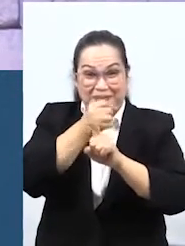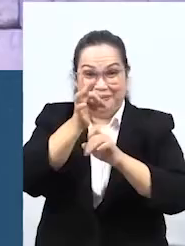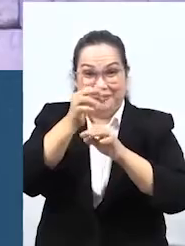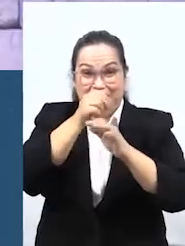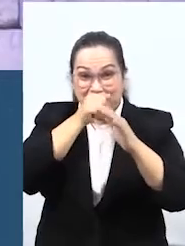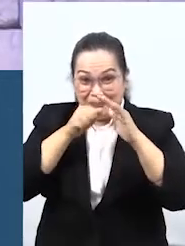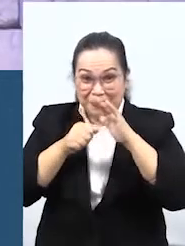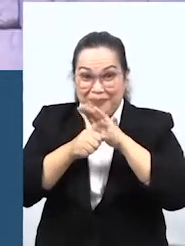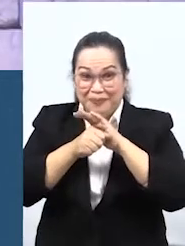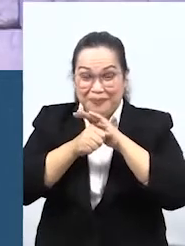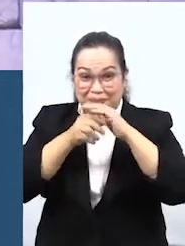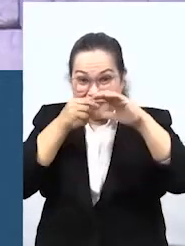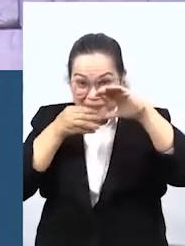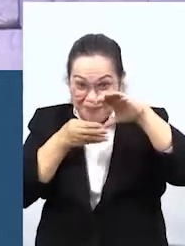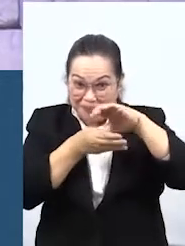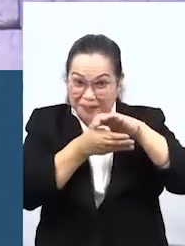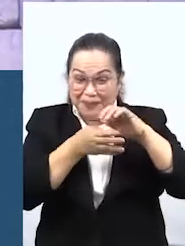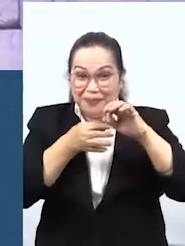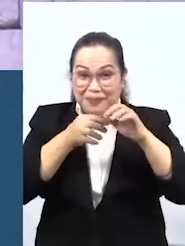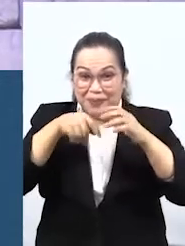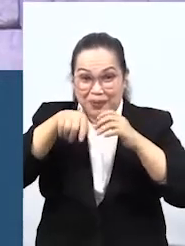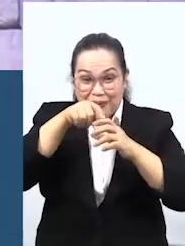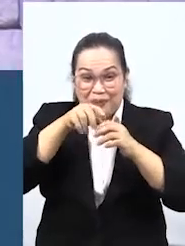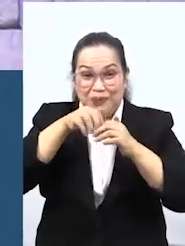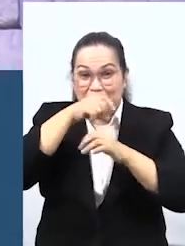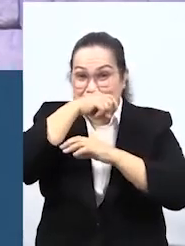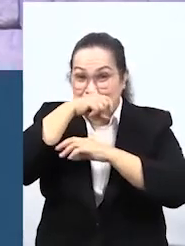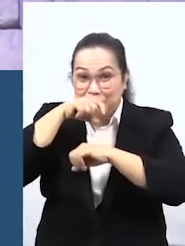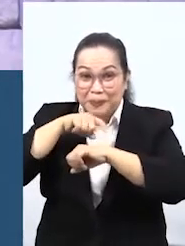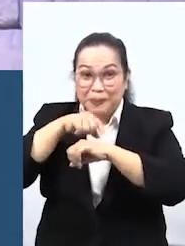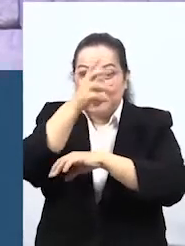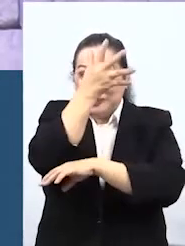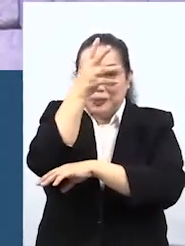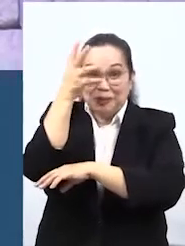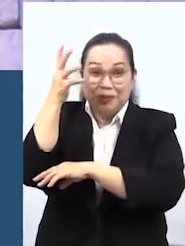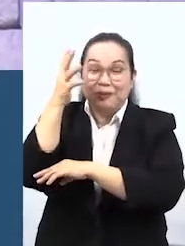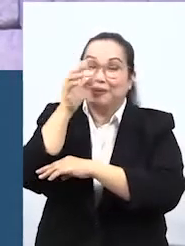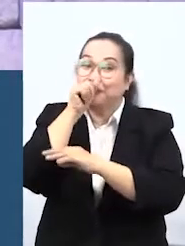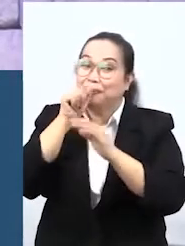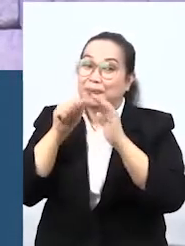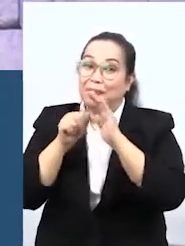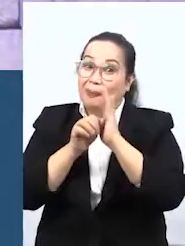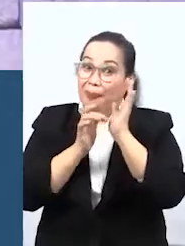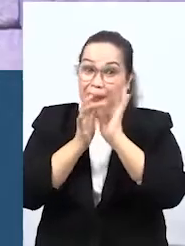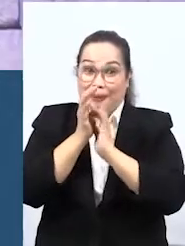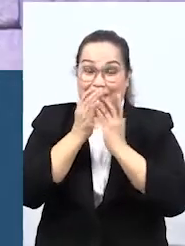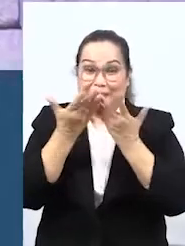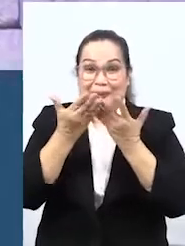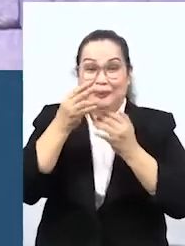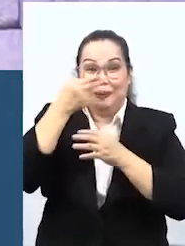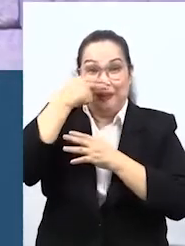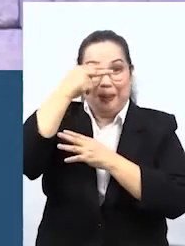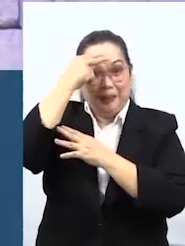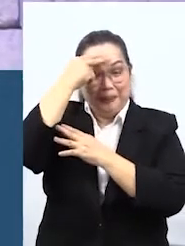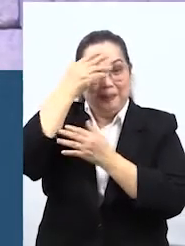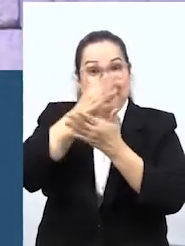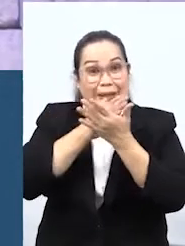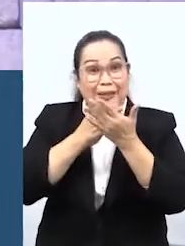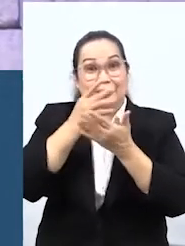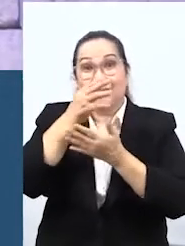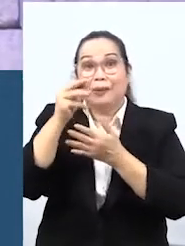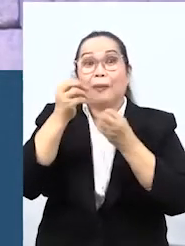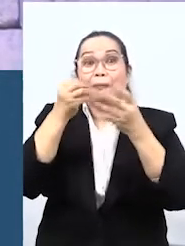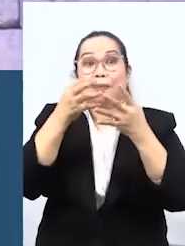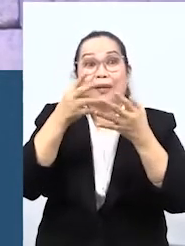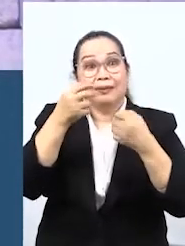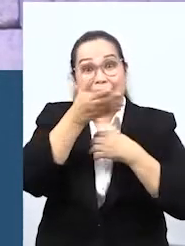hid in caves and holes and deserts in the wilderness and The Bible says Hebrew says some of them Many of